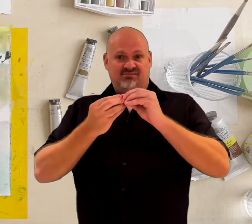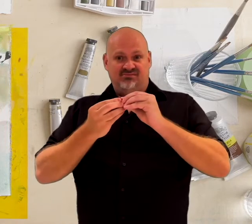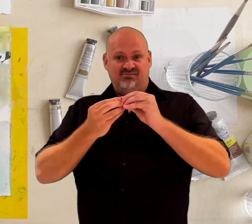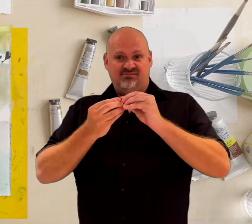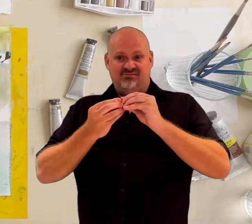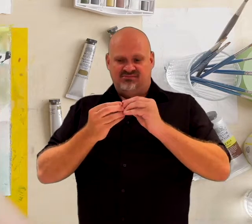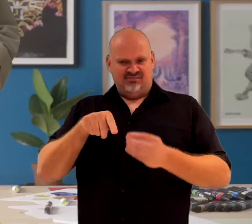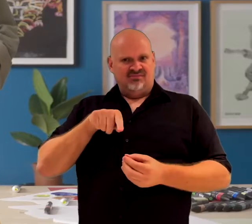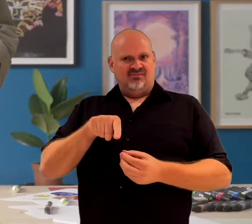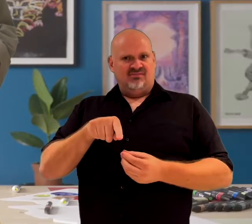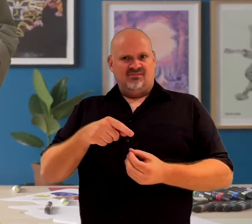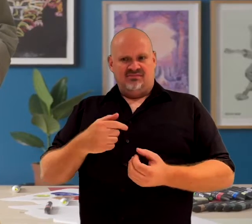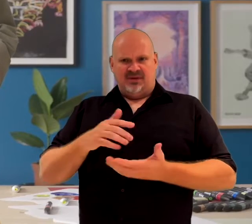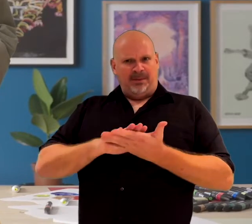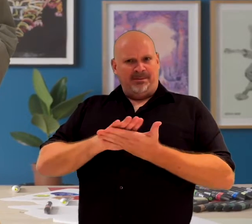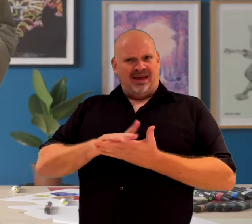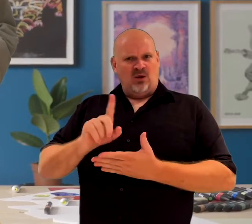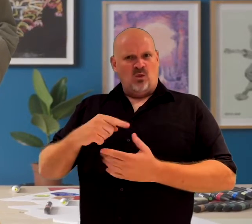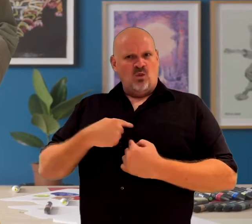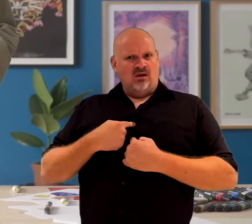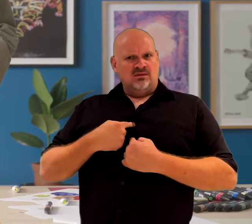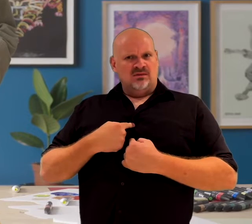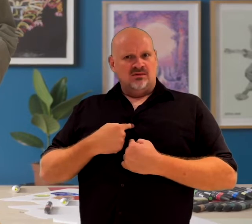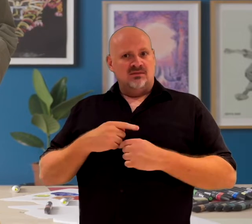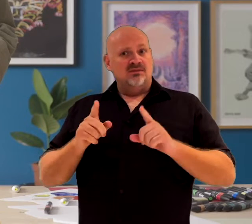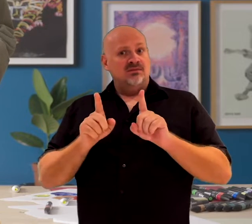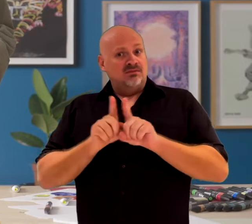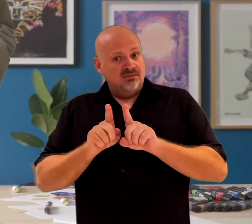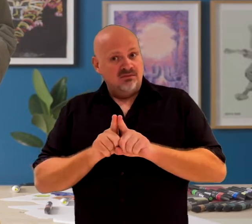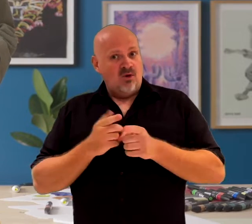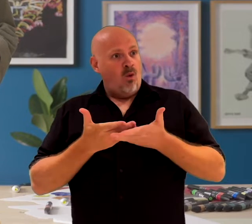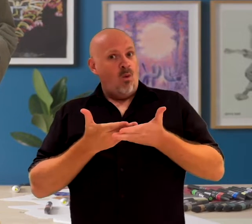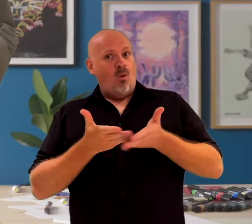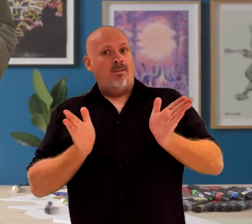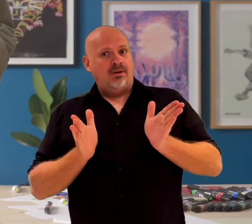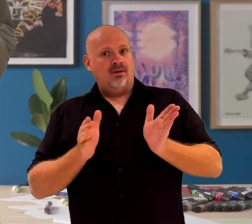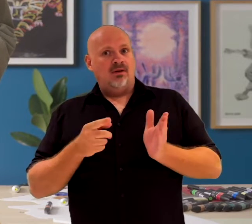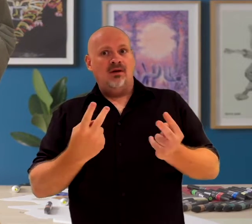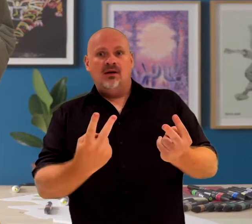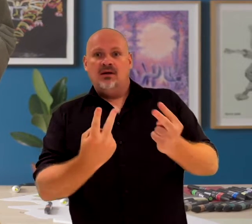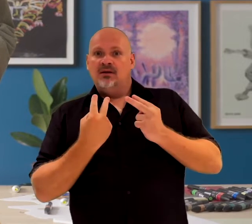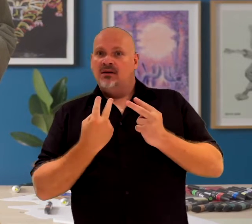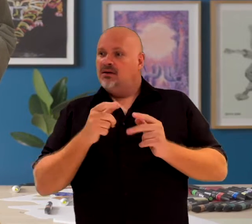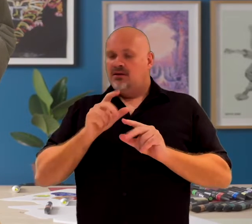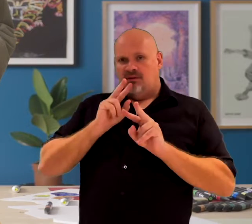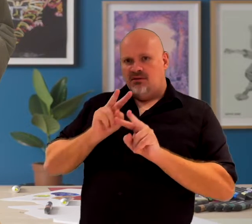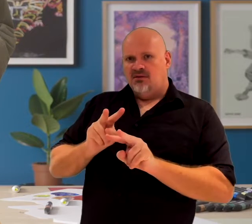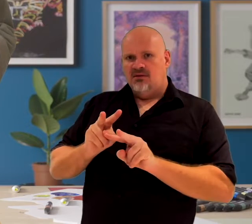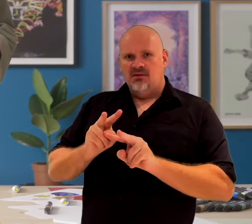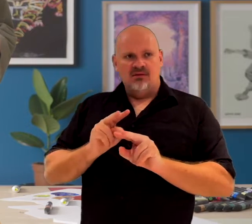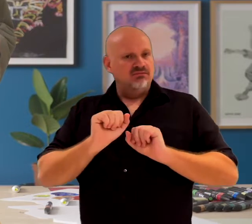you, but also it opens up a window to the viewer that the possibilities